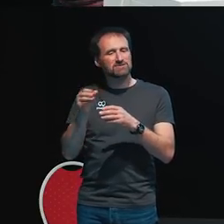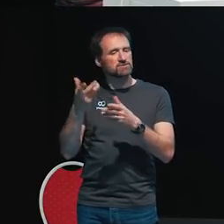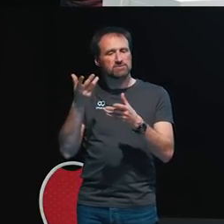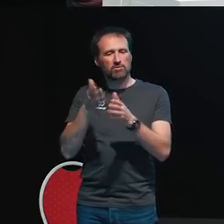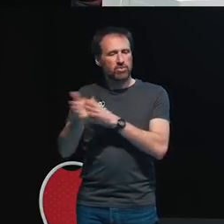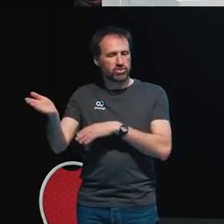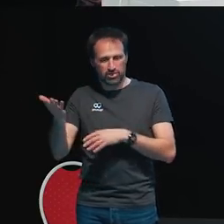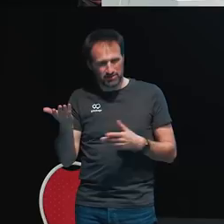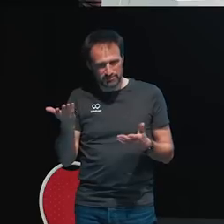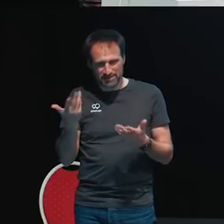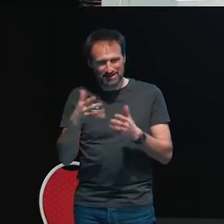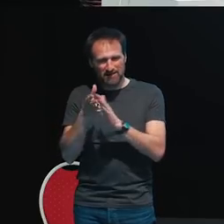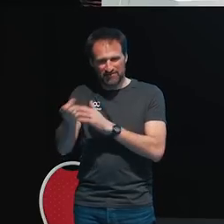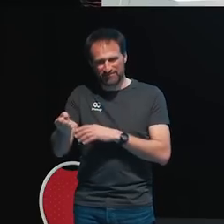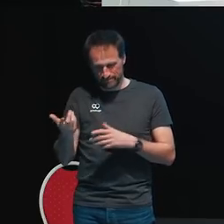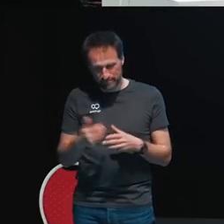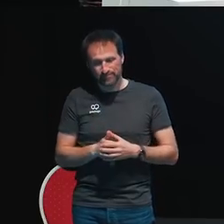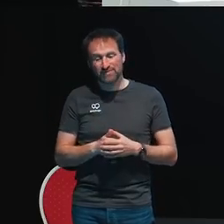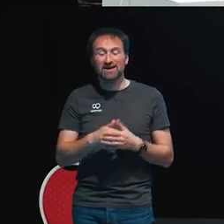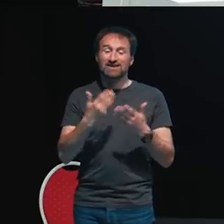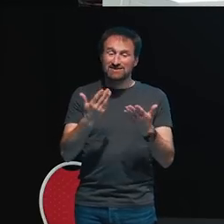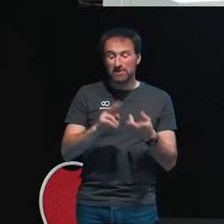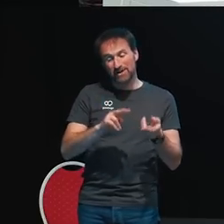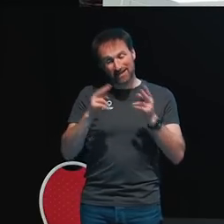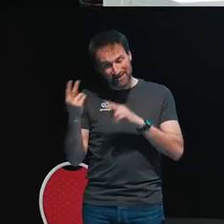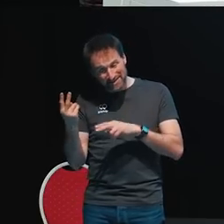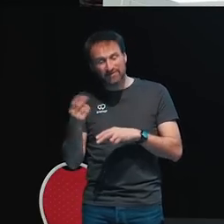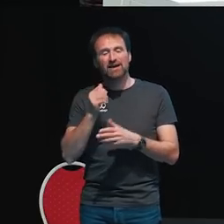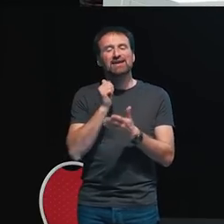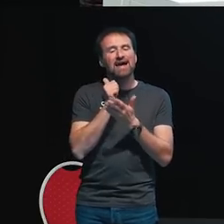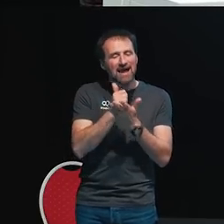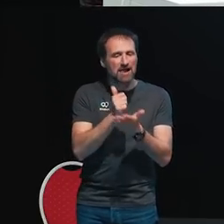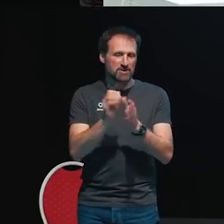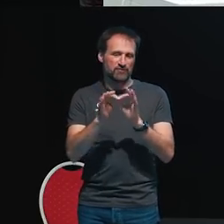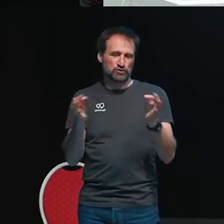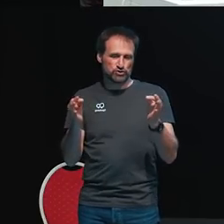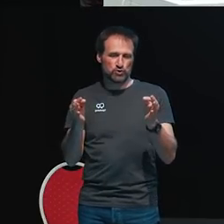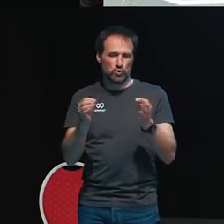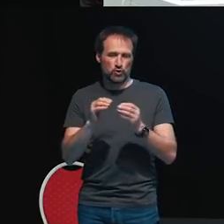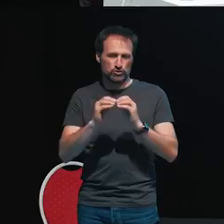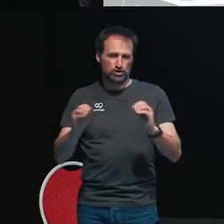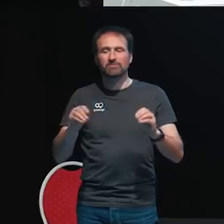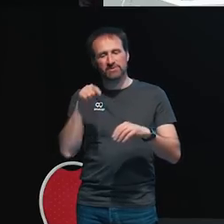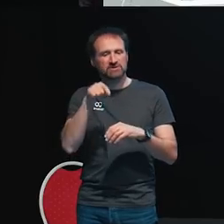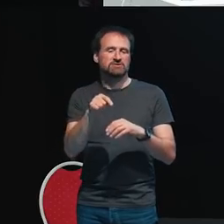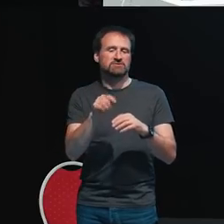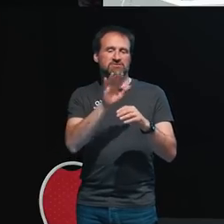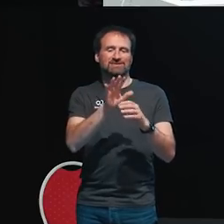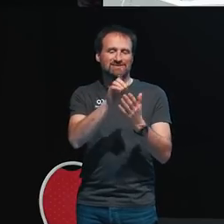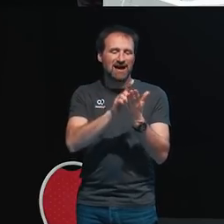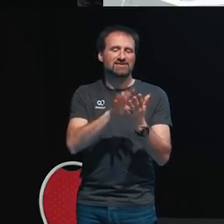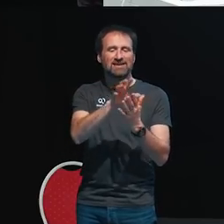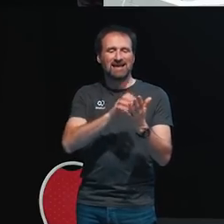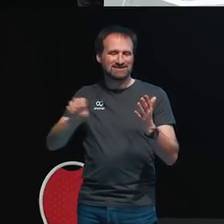compact, or to have helper functions that extract data. And what may not be needed either